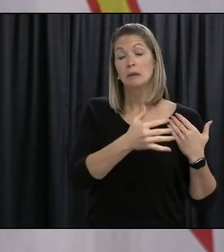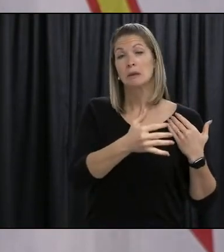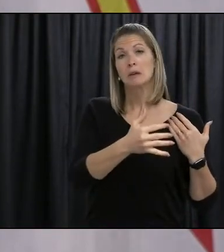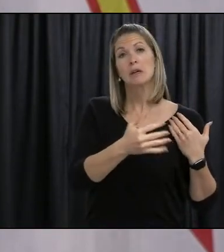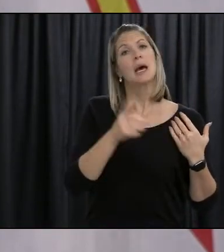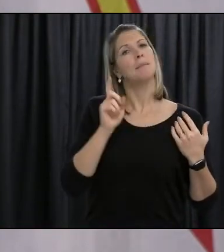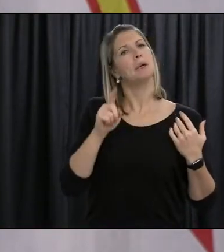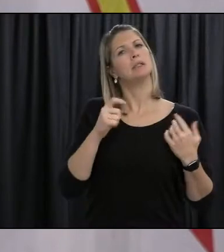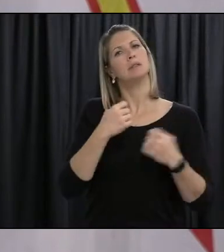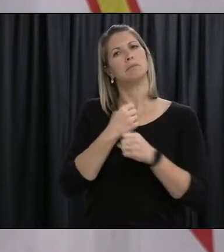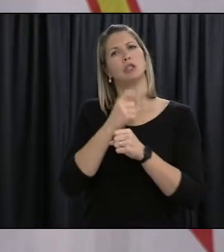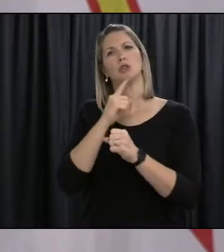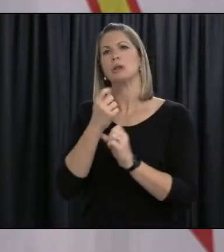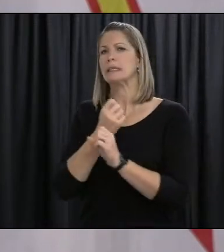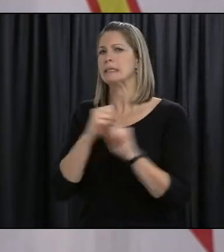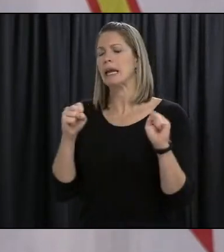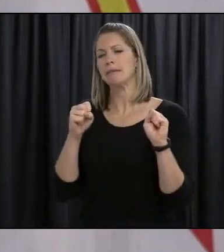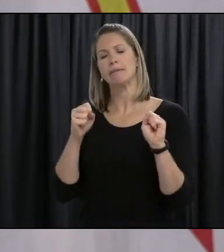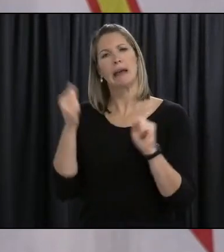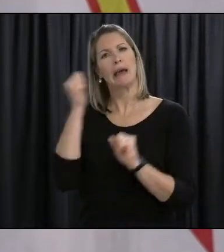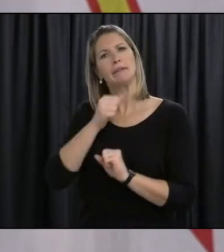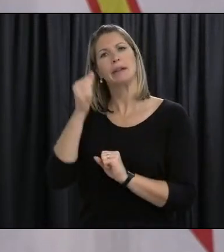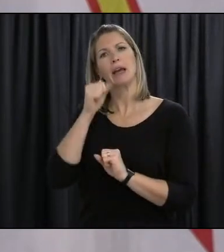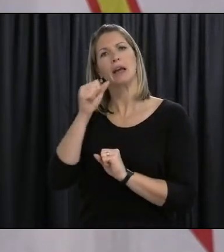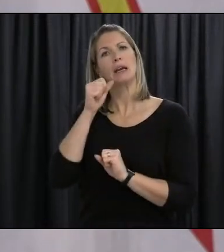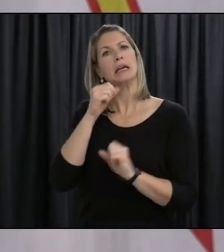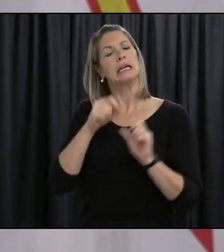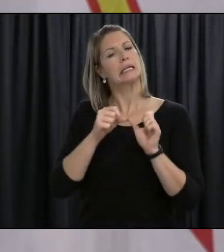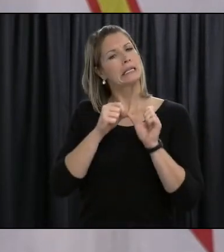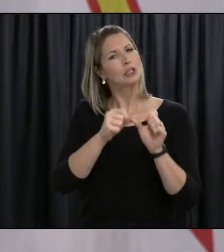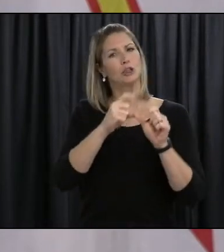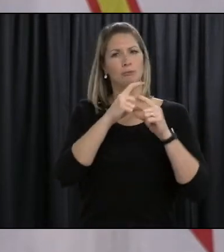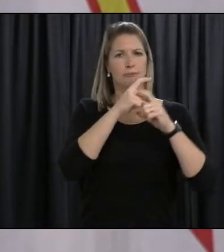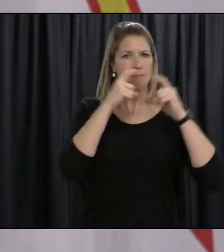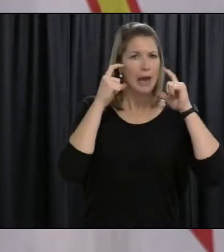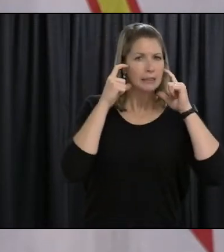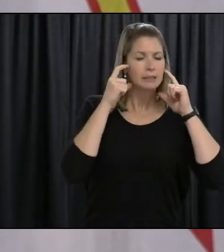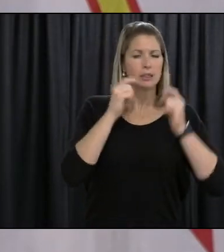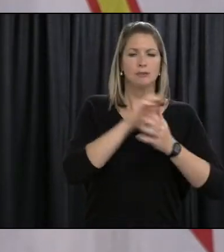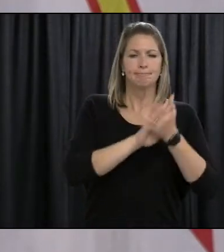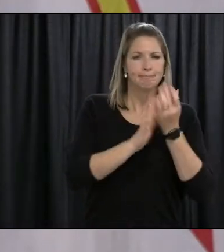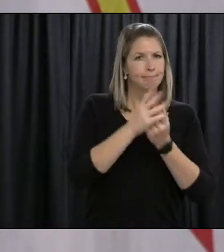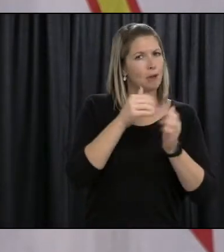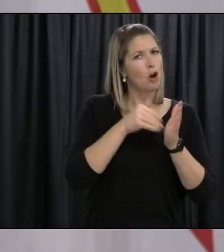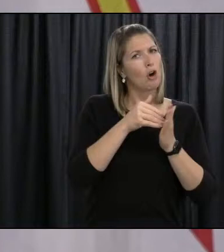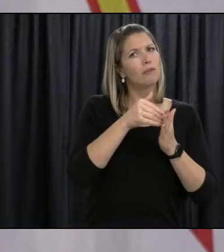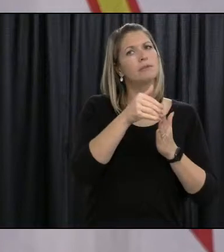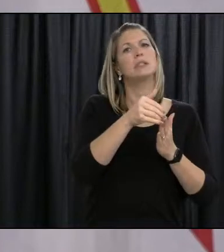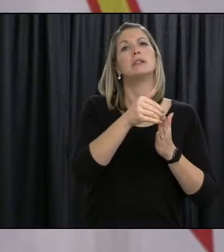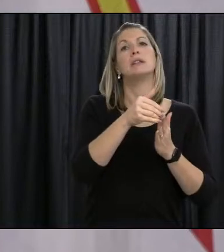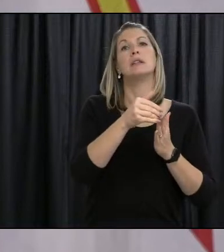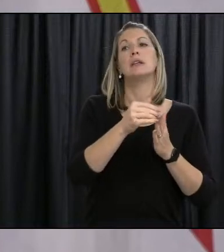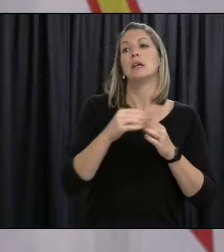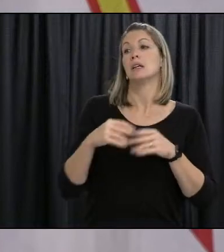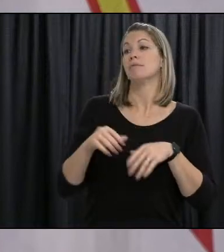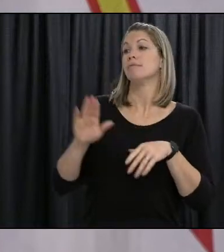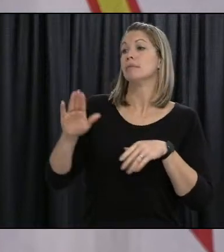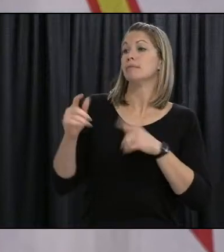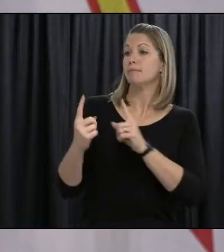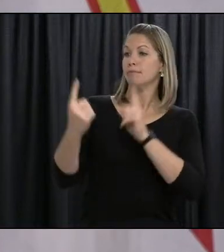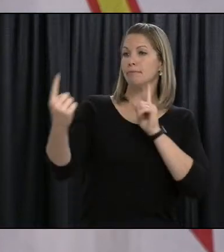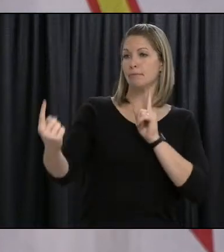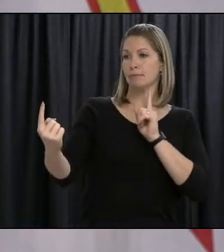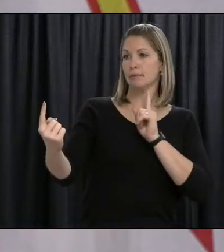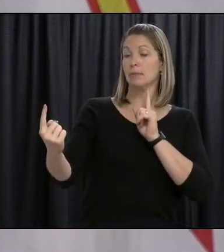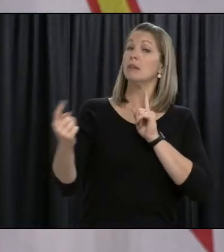guidelines, especially washing your hands, wearing a mask, and ensuring physical distance between you and people outside your bubble, you should also know it's